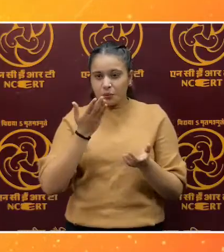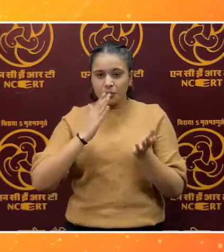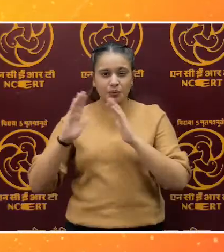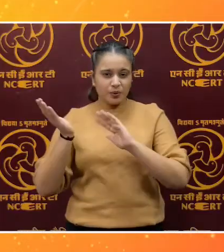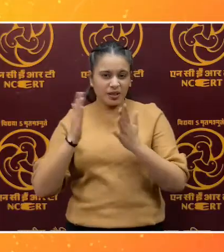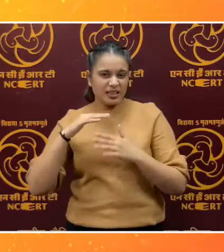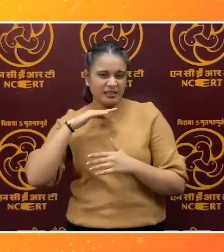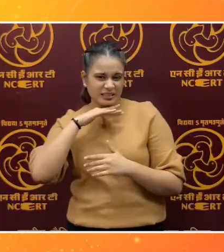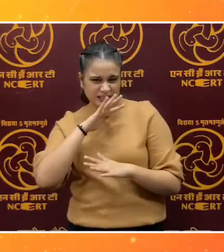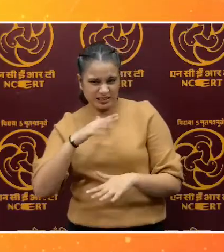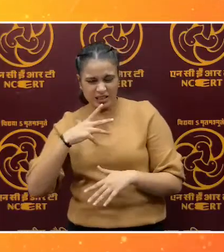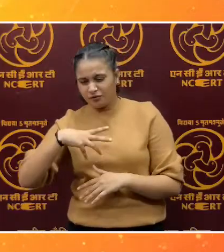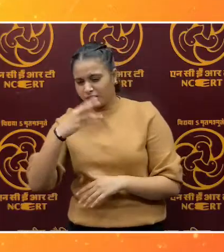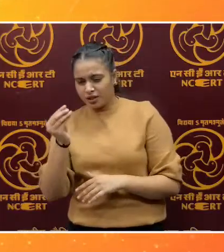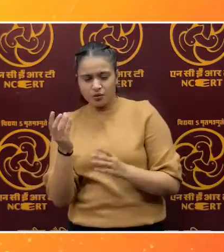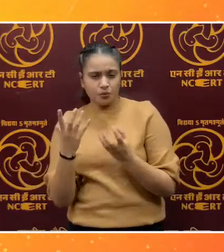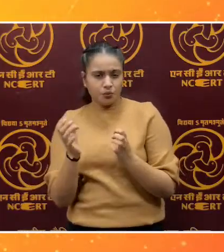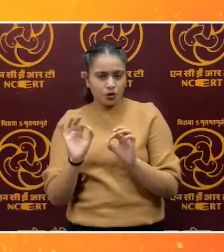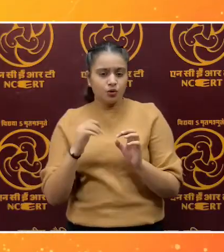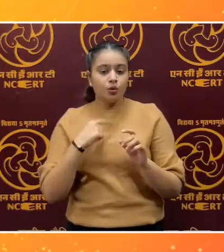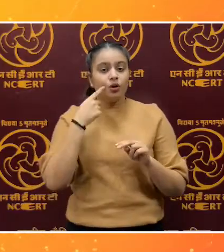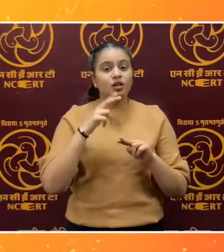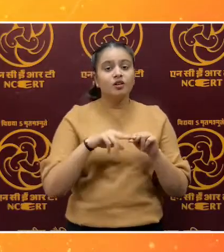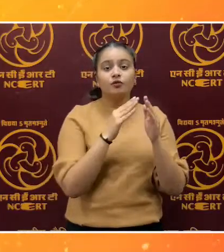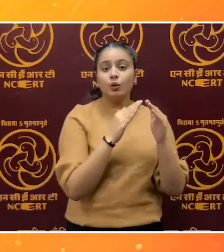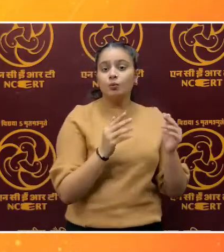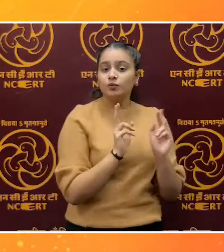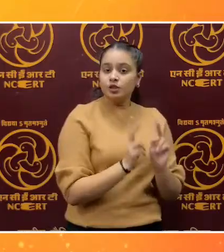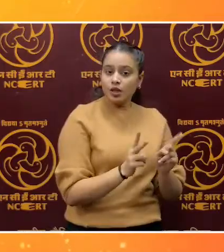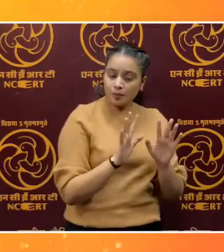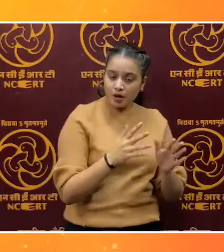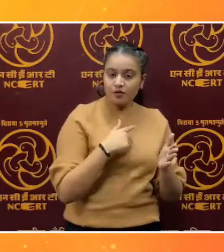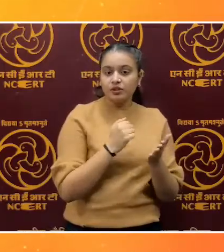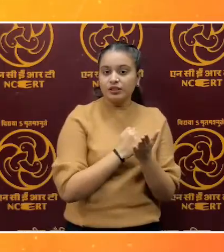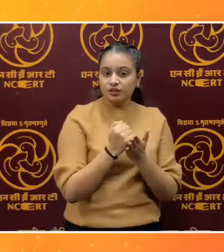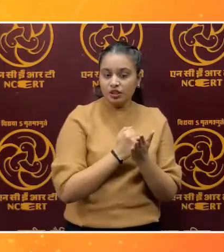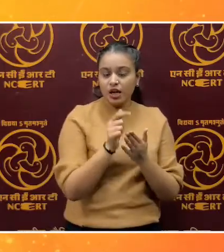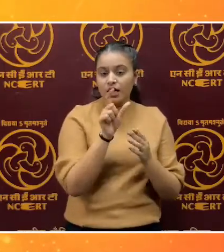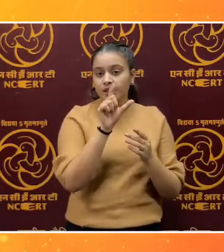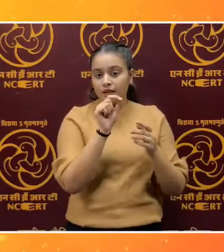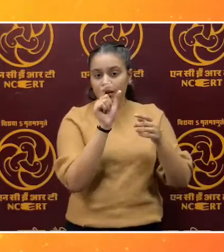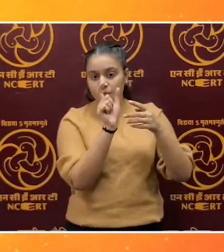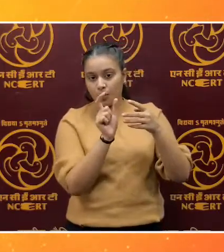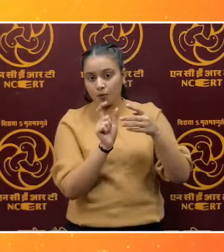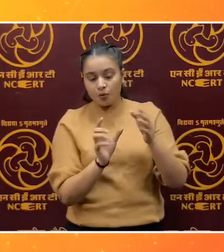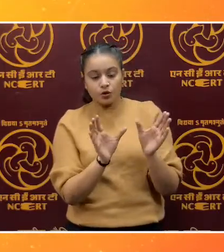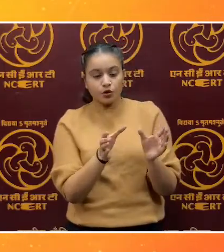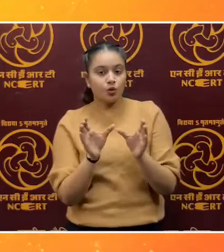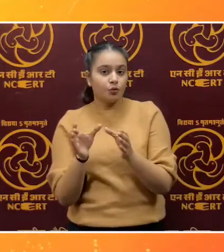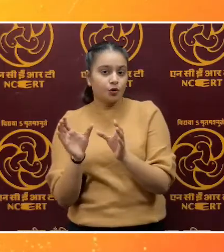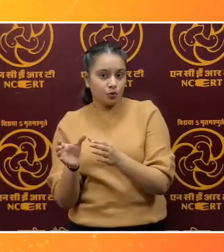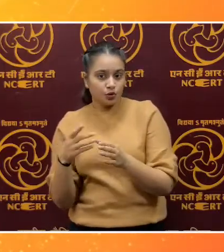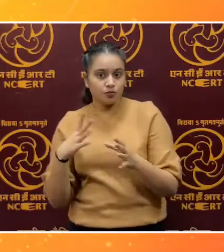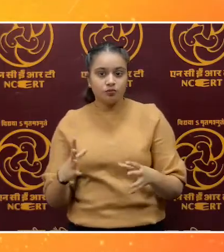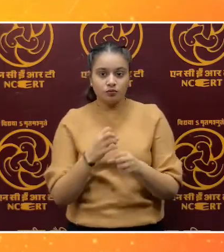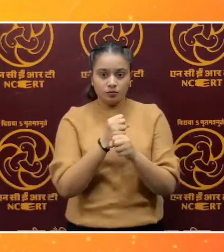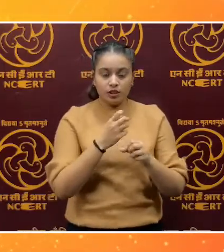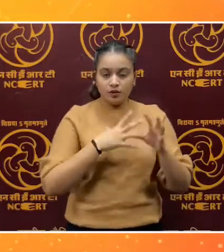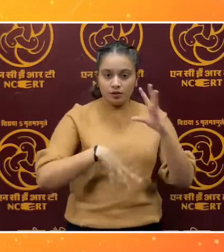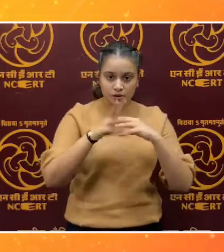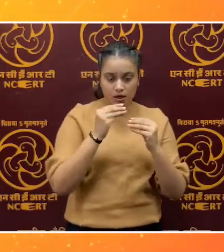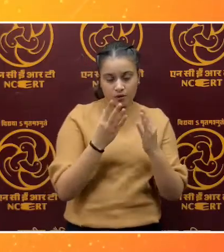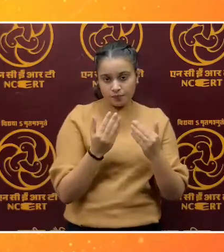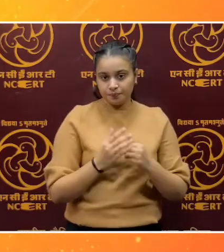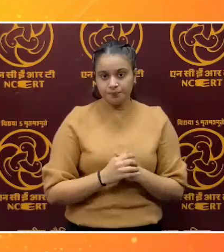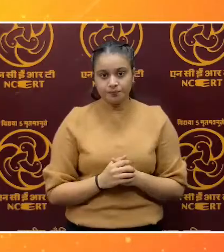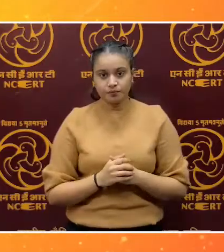polluted, they can't go out. So if they're staying at home, let them try these 10 of these group. They can learn collective. These are called collective nouns.